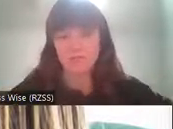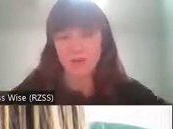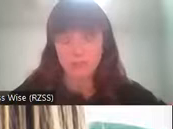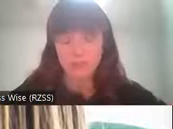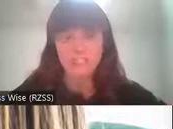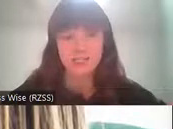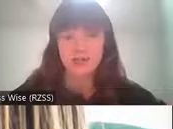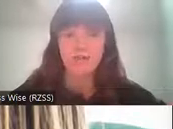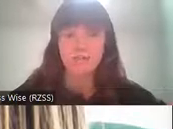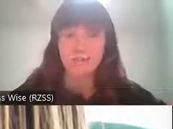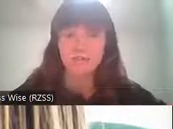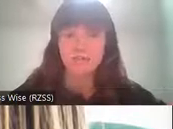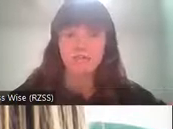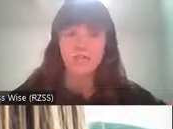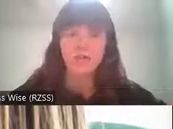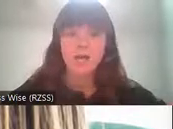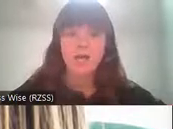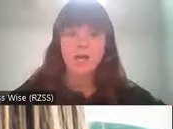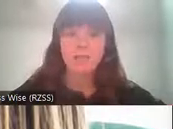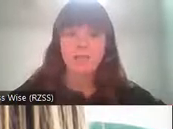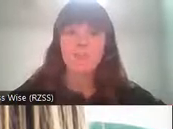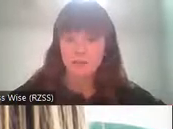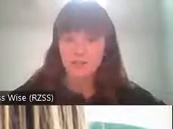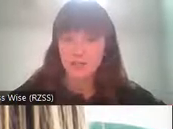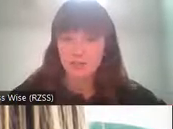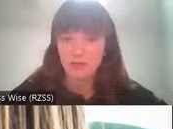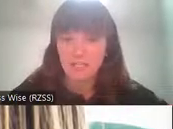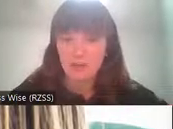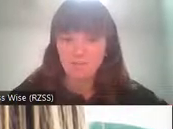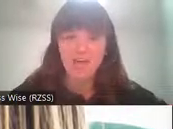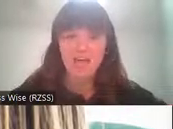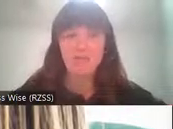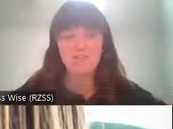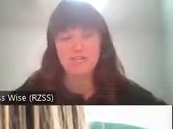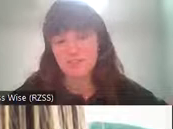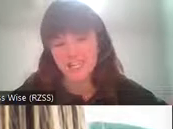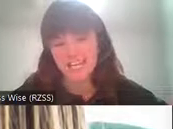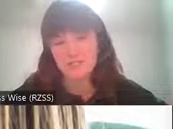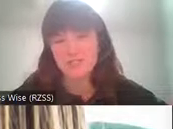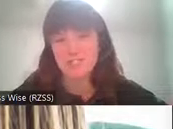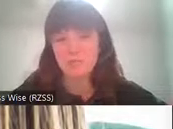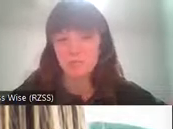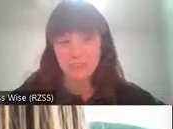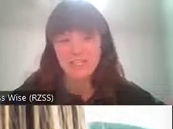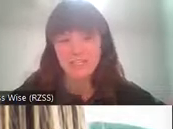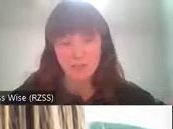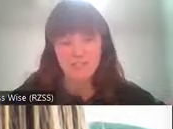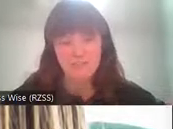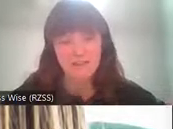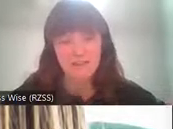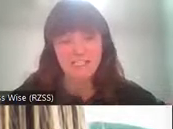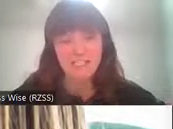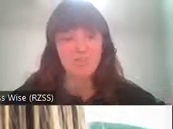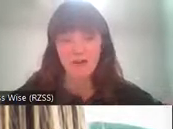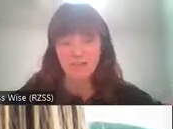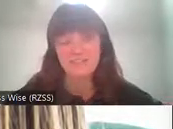to provide opportunities and look after people. And that'll be the notebook bit there. And then I'm just going to end on some really, honestly,